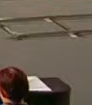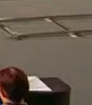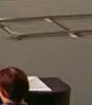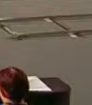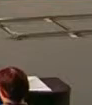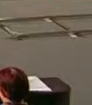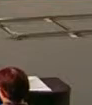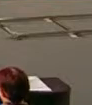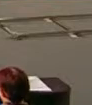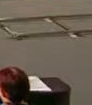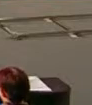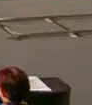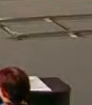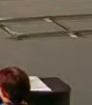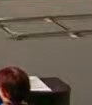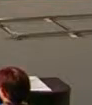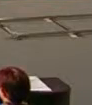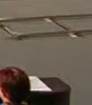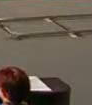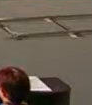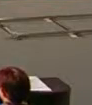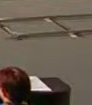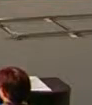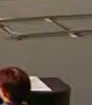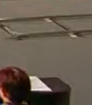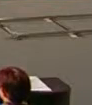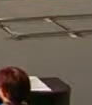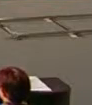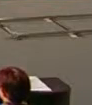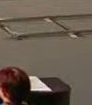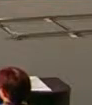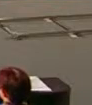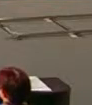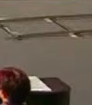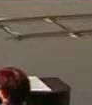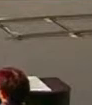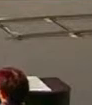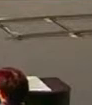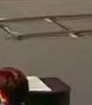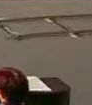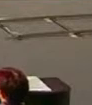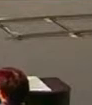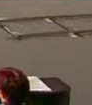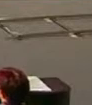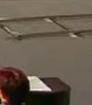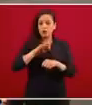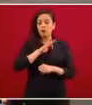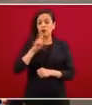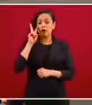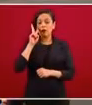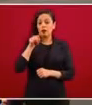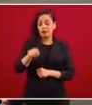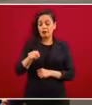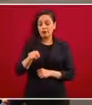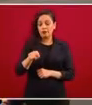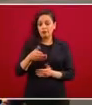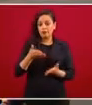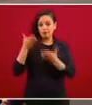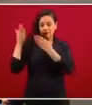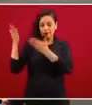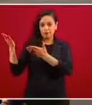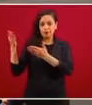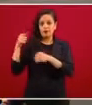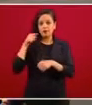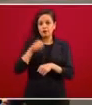but En el constantly panorama increasing. internacional también cabe We destacar have este also entrecruzamiento entre la frecuencia